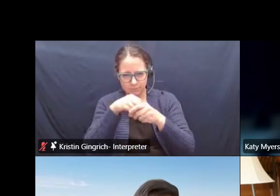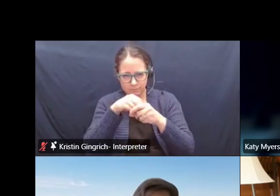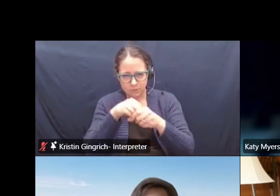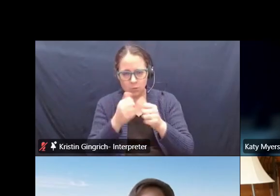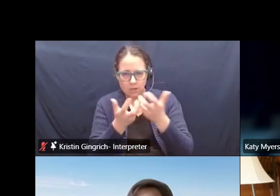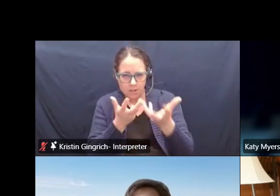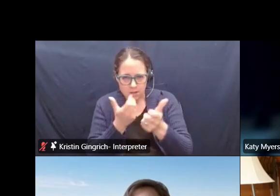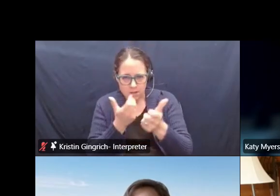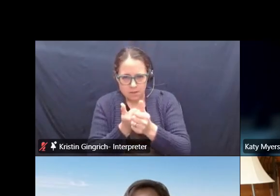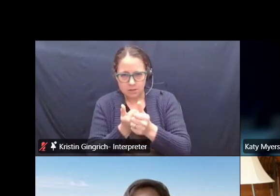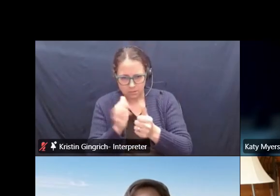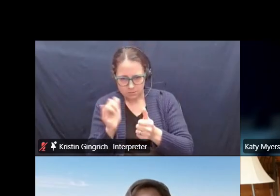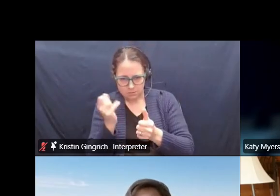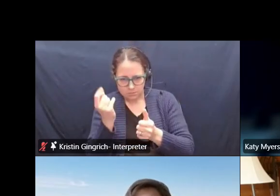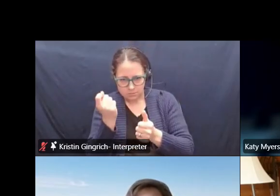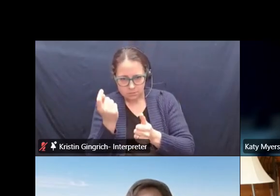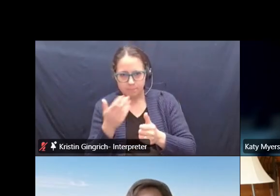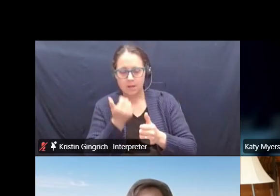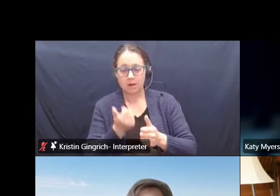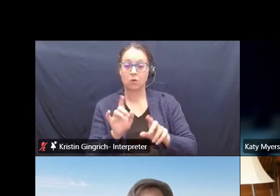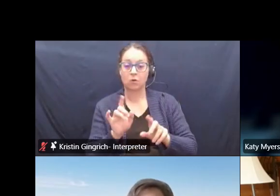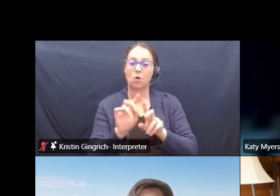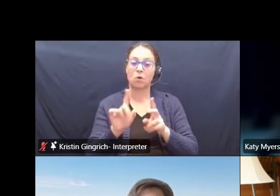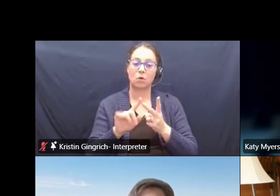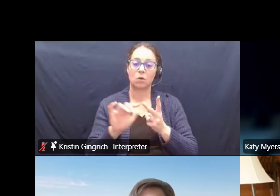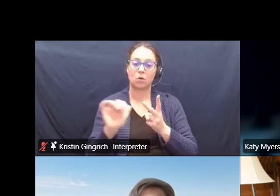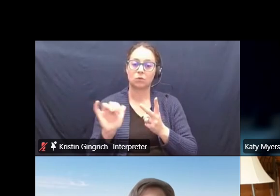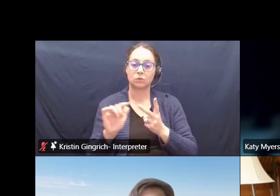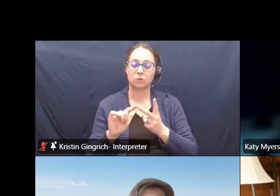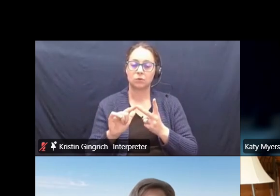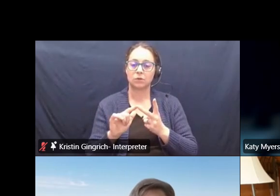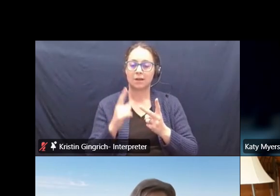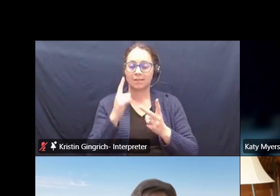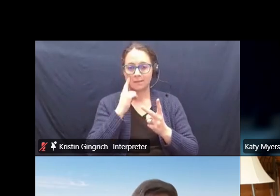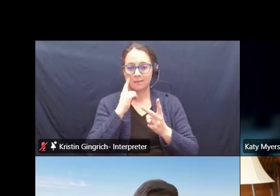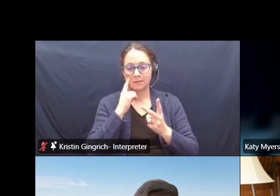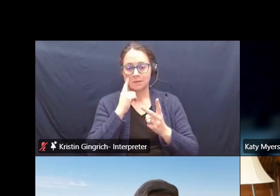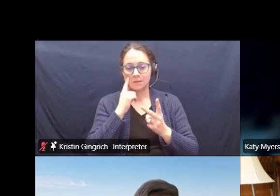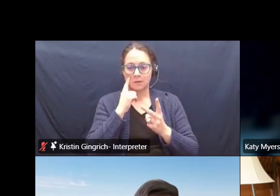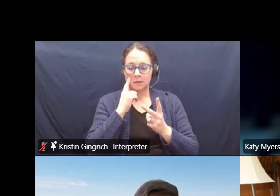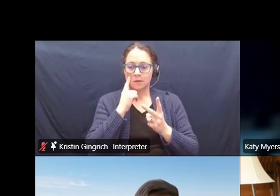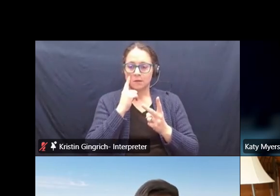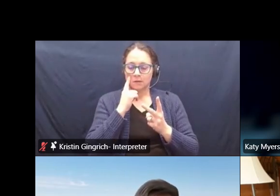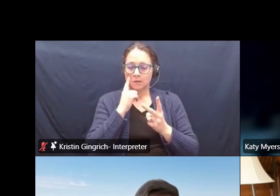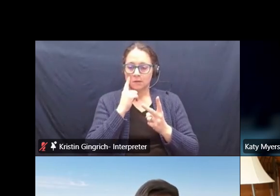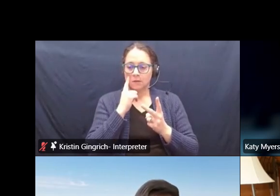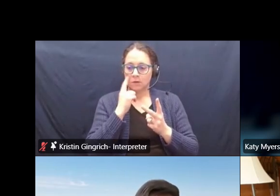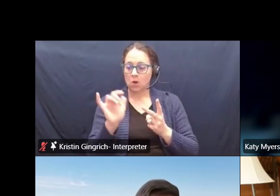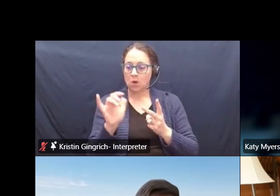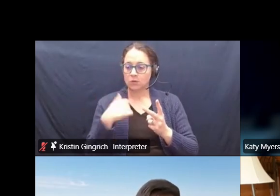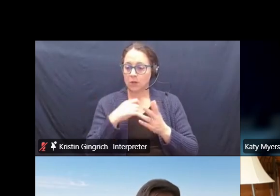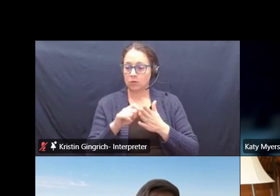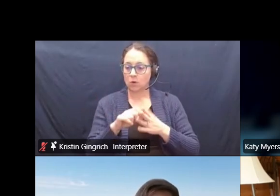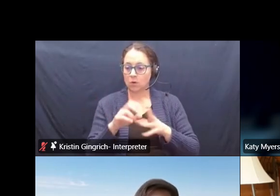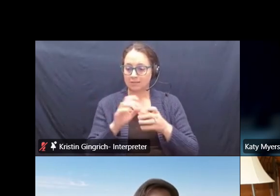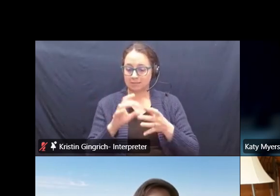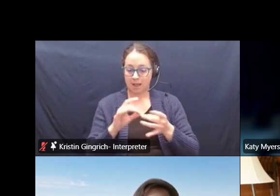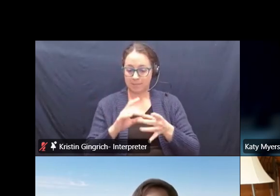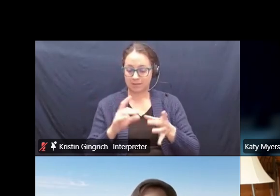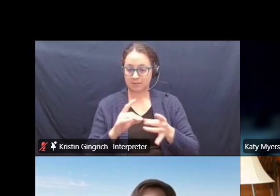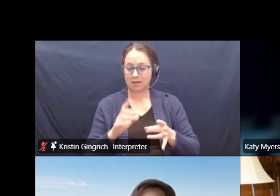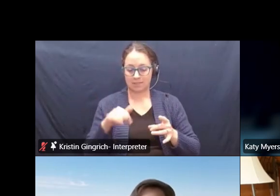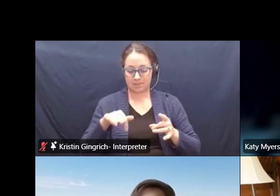conversation. And also, I think that what I also wrote in the comment, these meetings